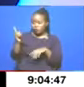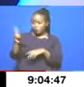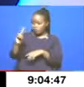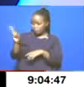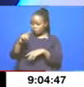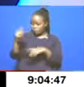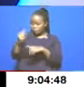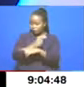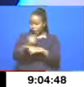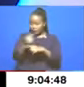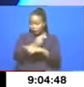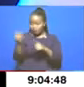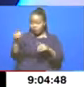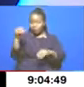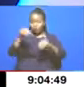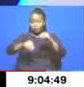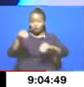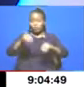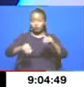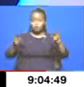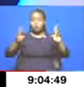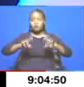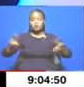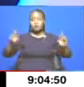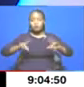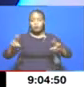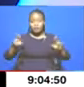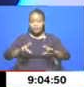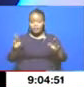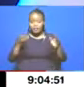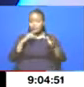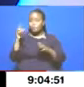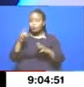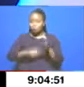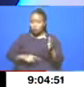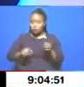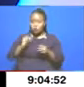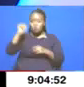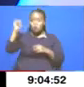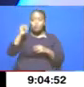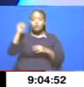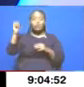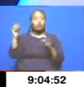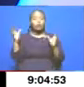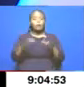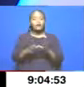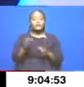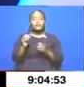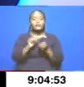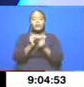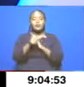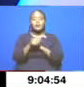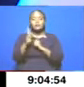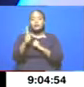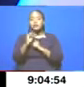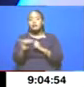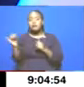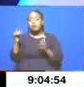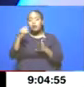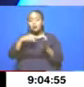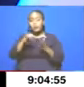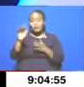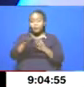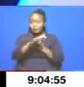election preparedness, said the Political Parties Amendment Bill, if passed by Parliament, will deal a blow to persons